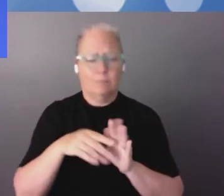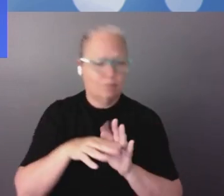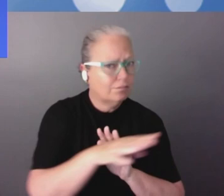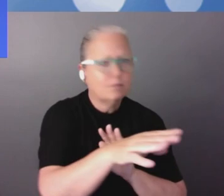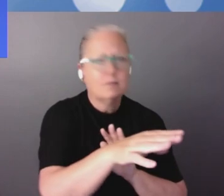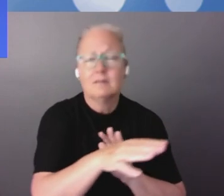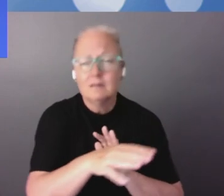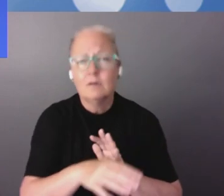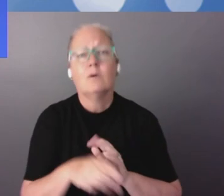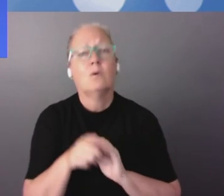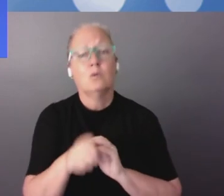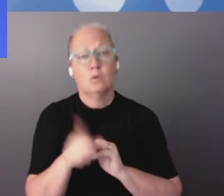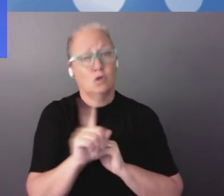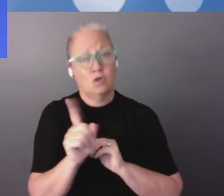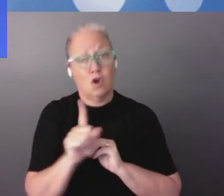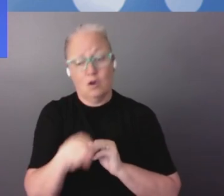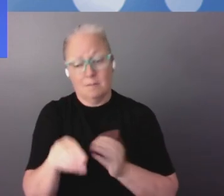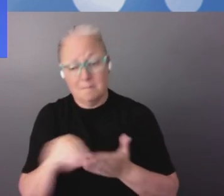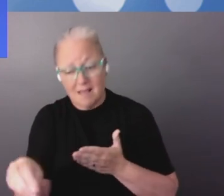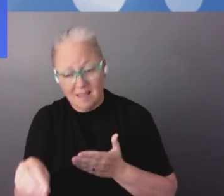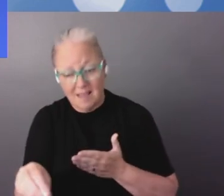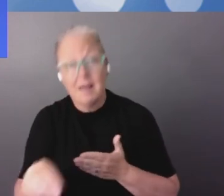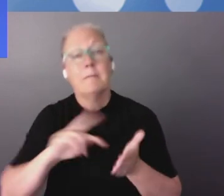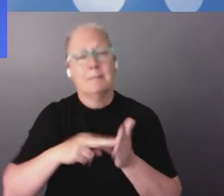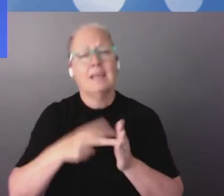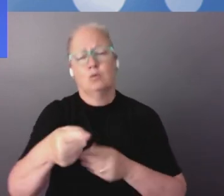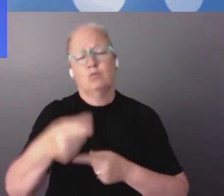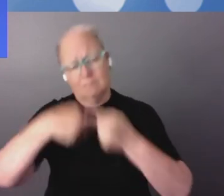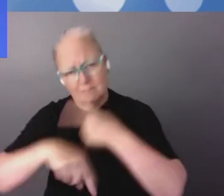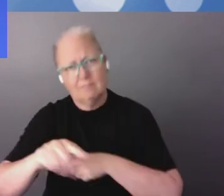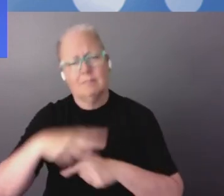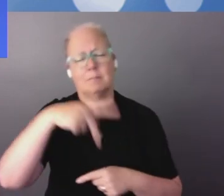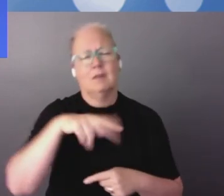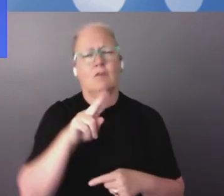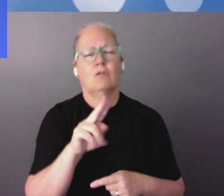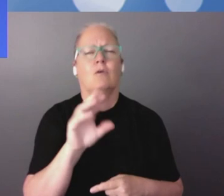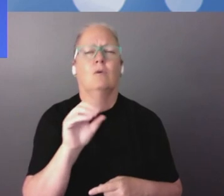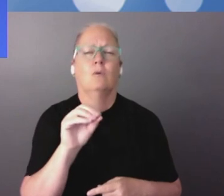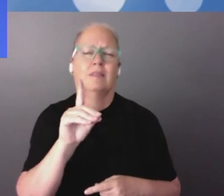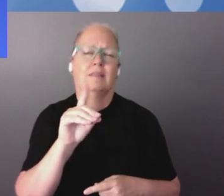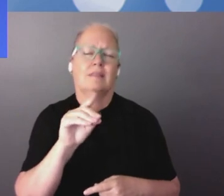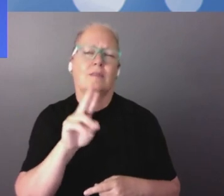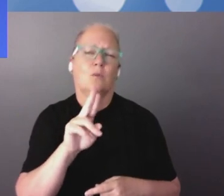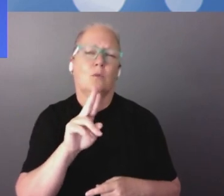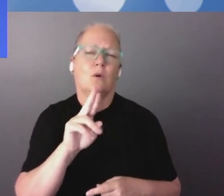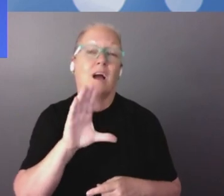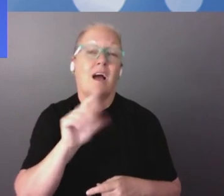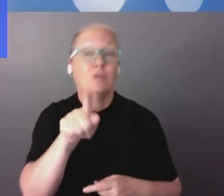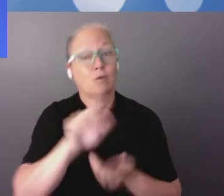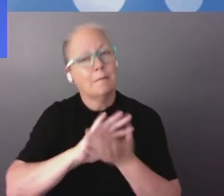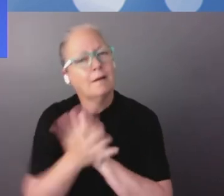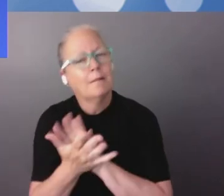a product, you yourself become a product. And we need to realize that the internet can be a powerful